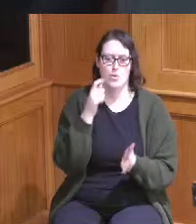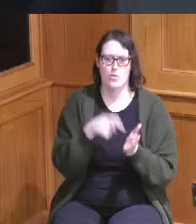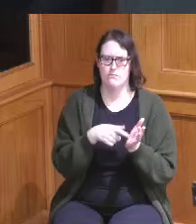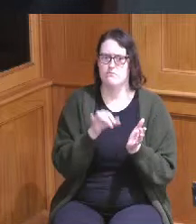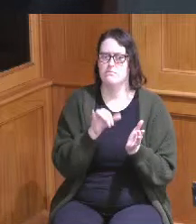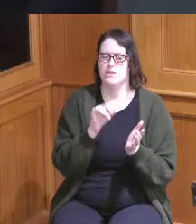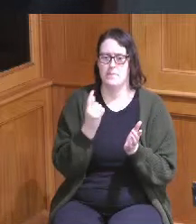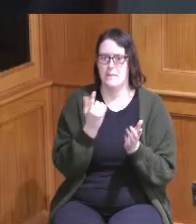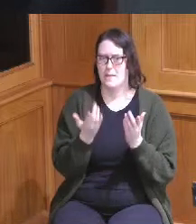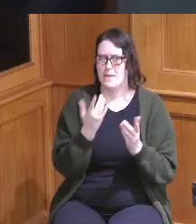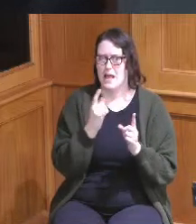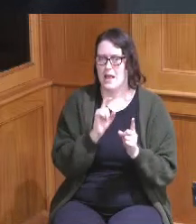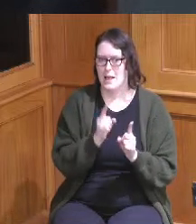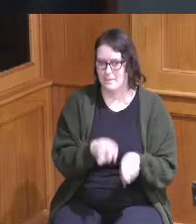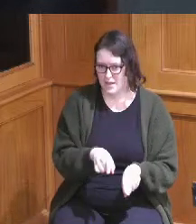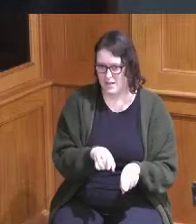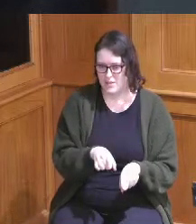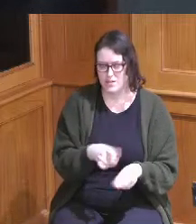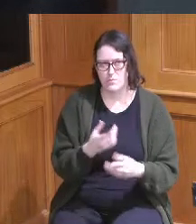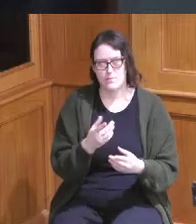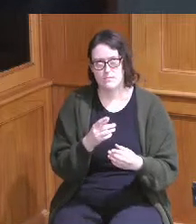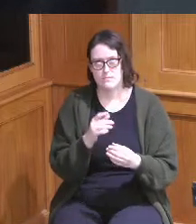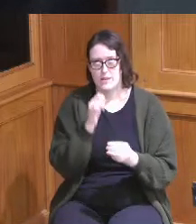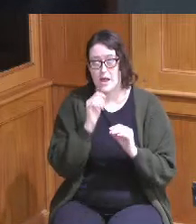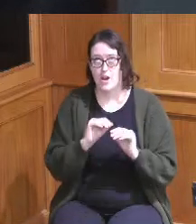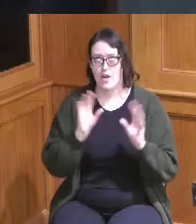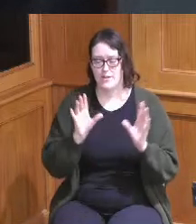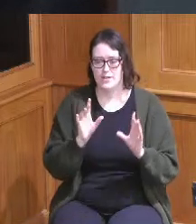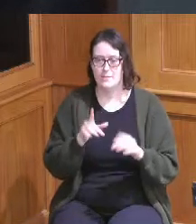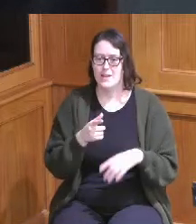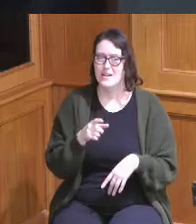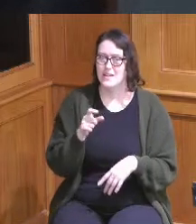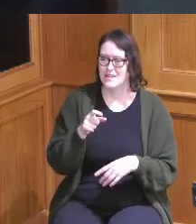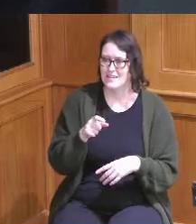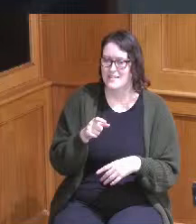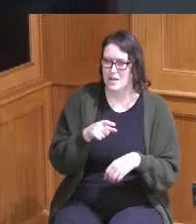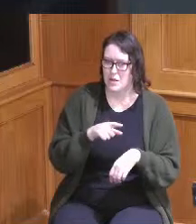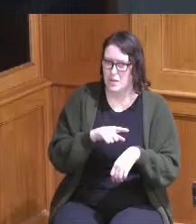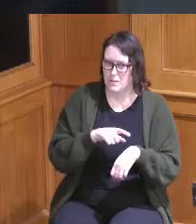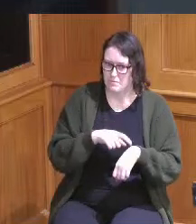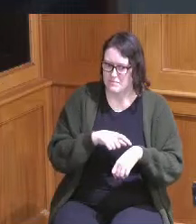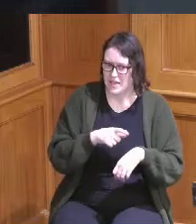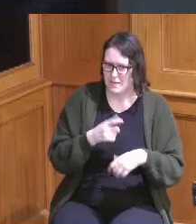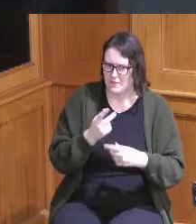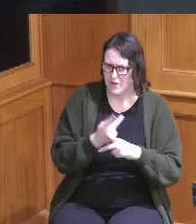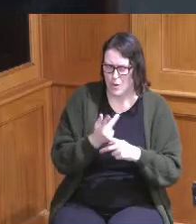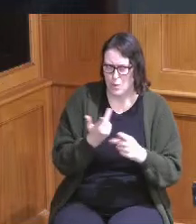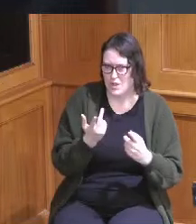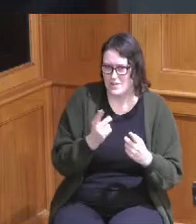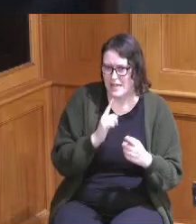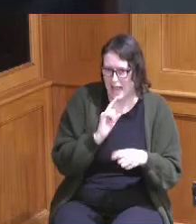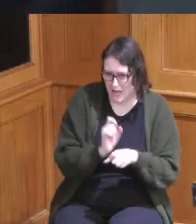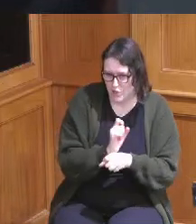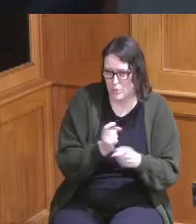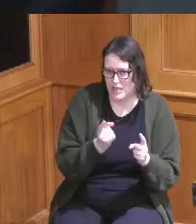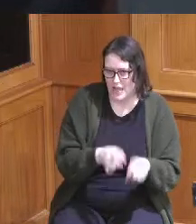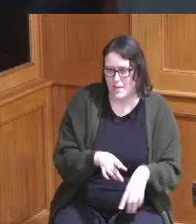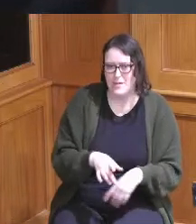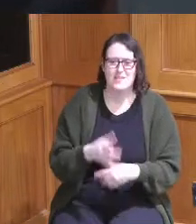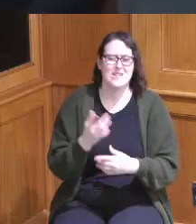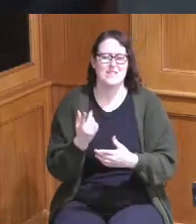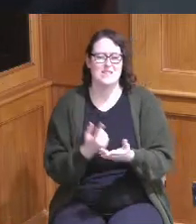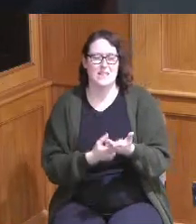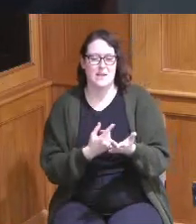Obviously, well, not obviously to most people, it takes a minute to figure out what's going on. A lot of times we just get a report of a smell